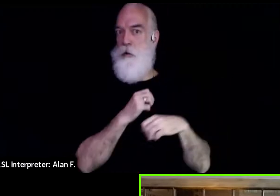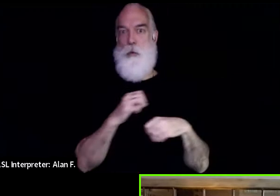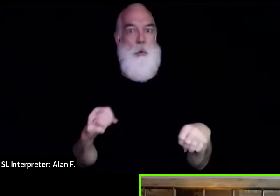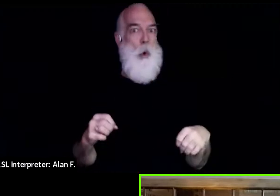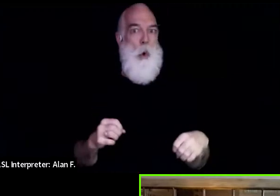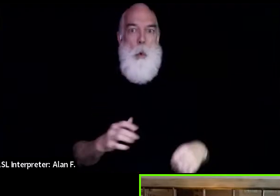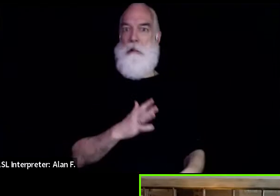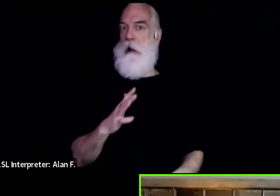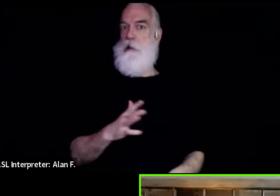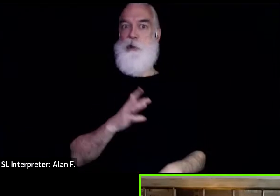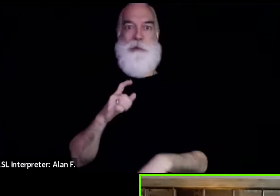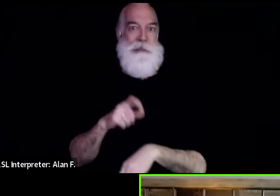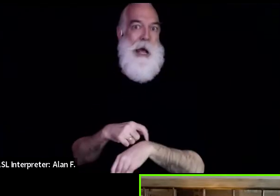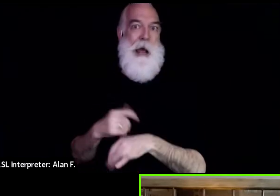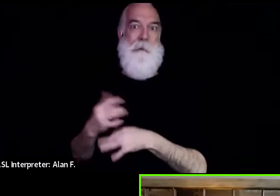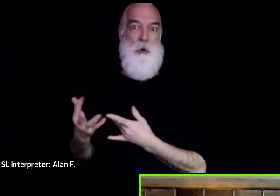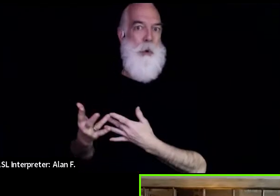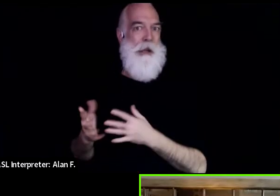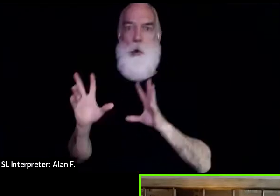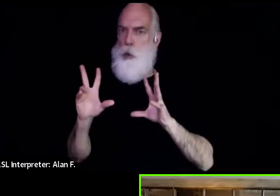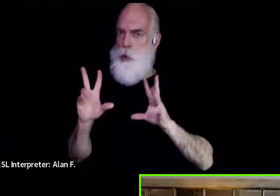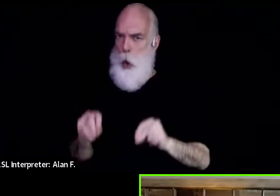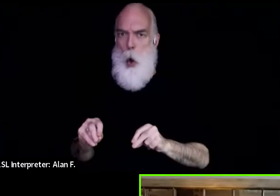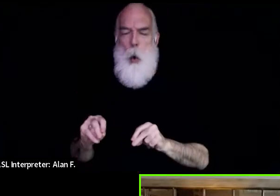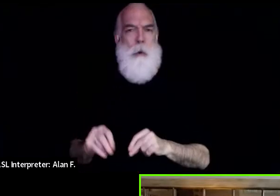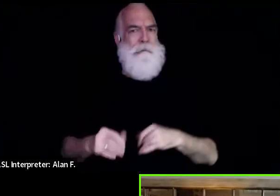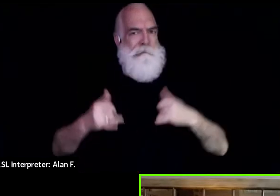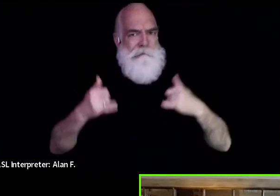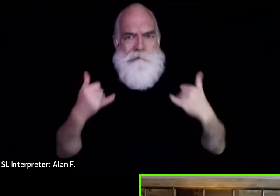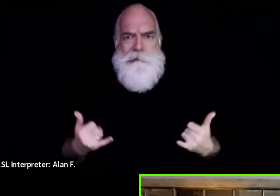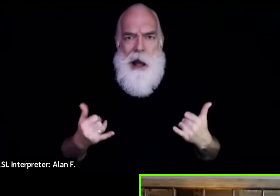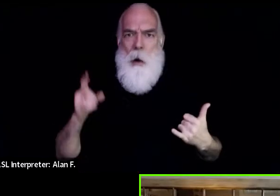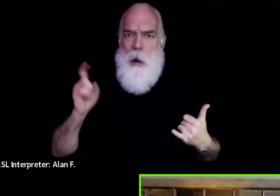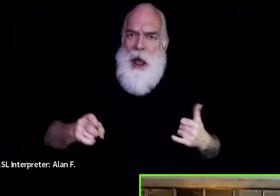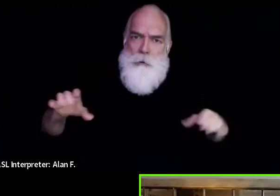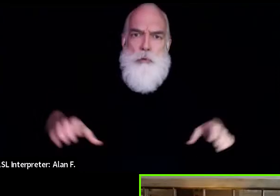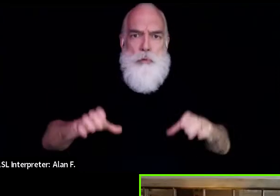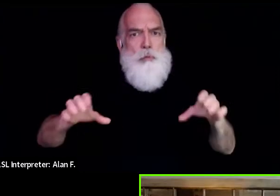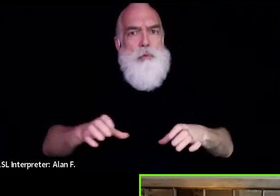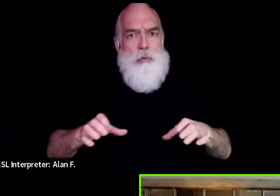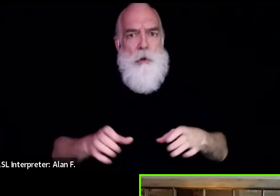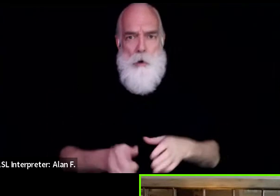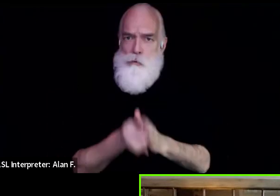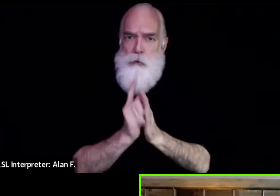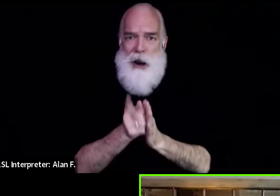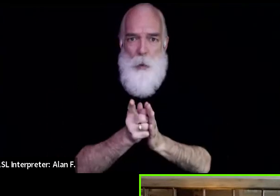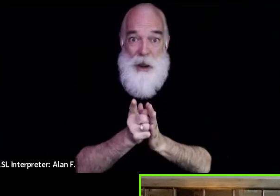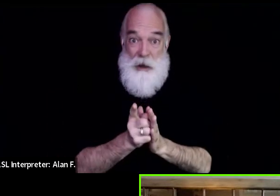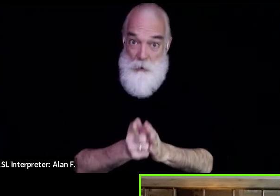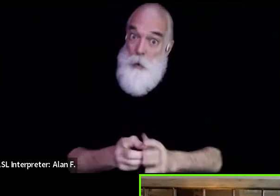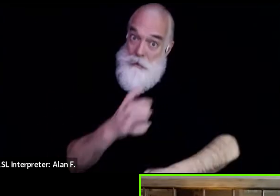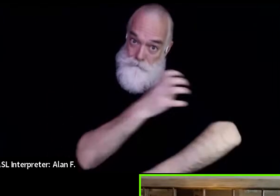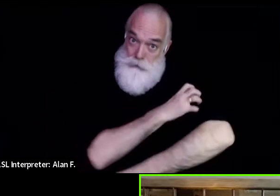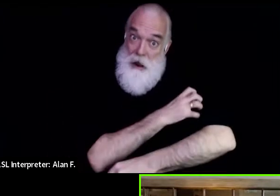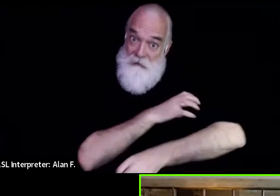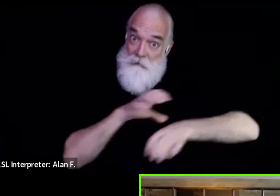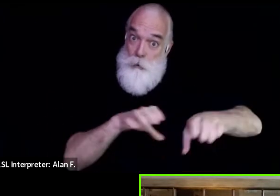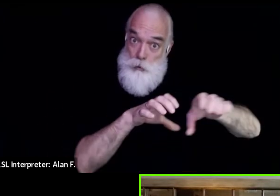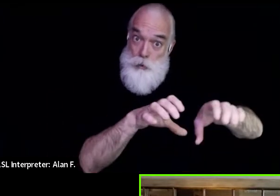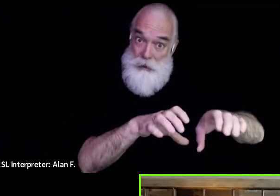to act and act immediately with real actions. And I think that